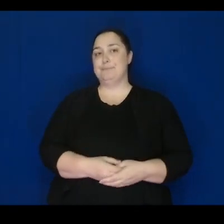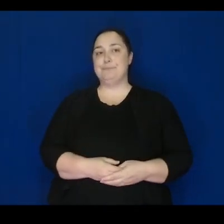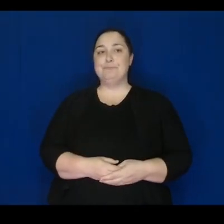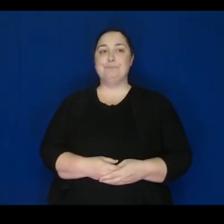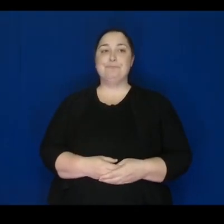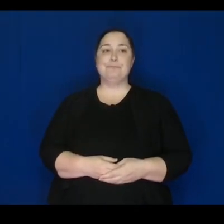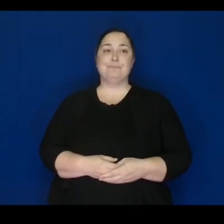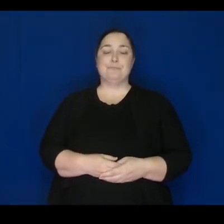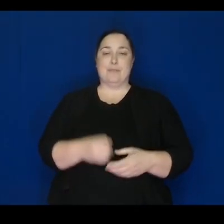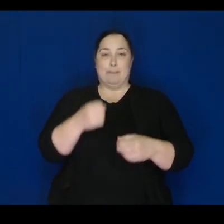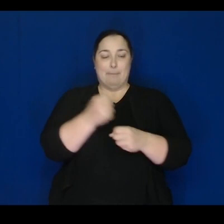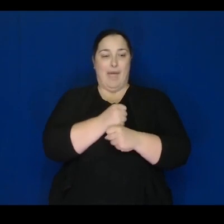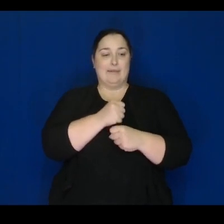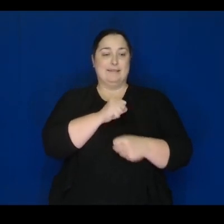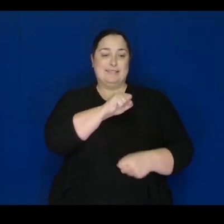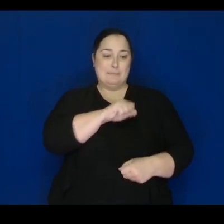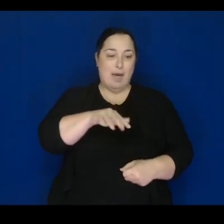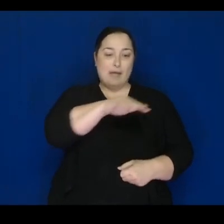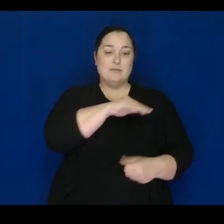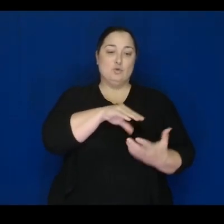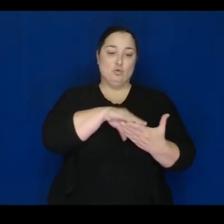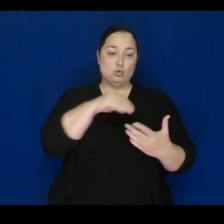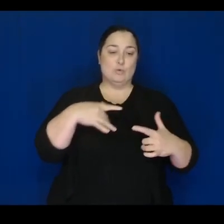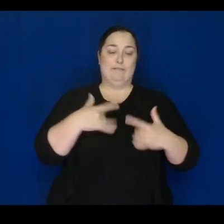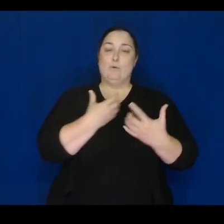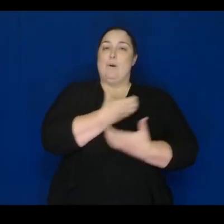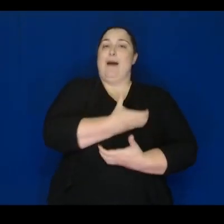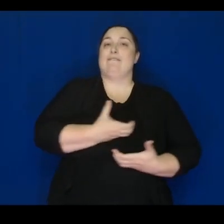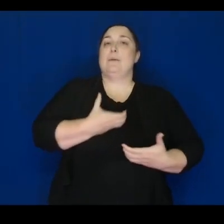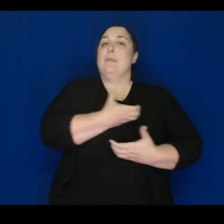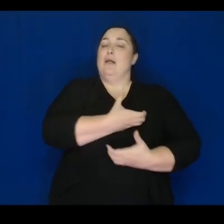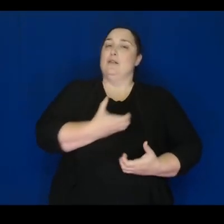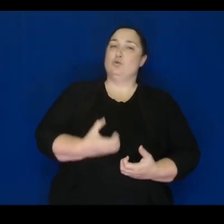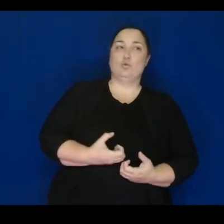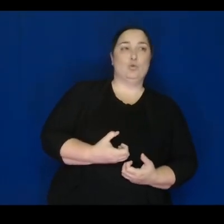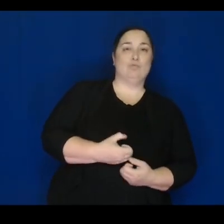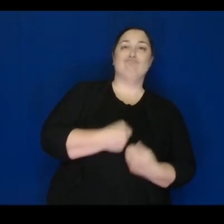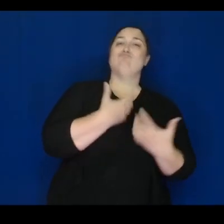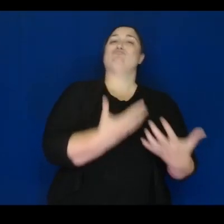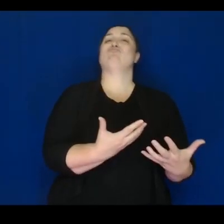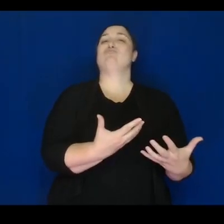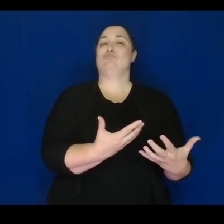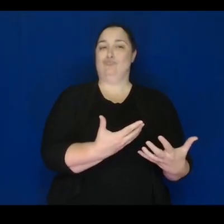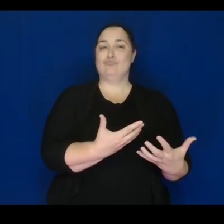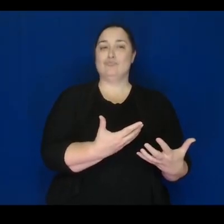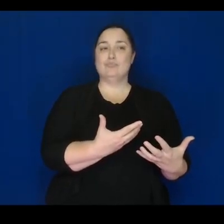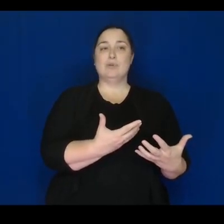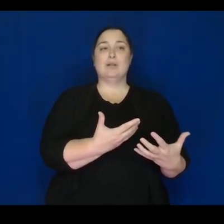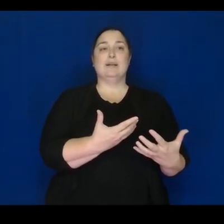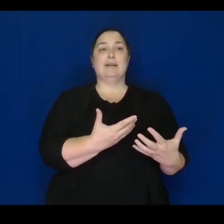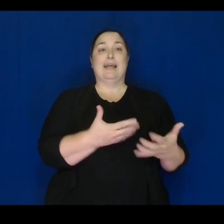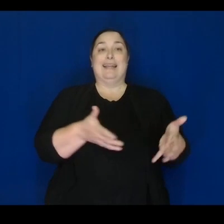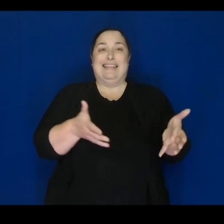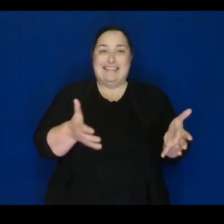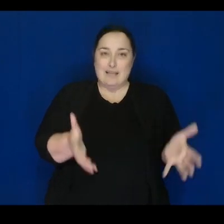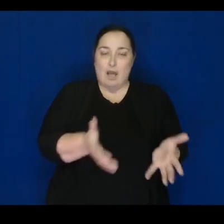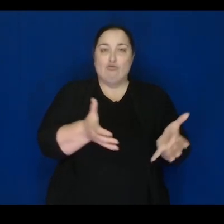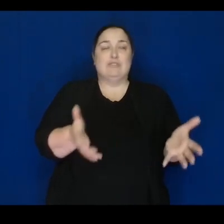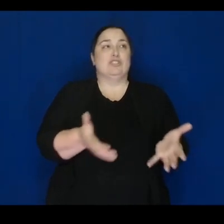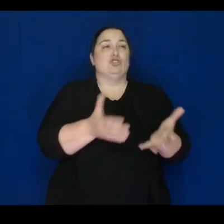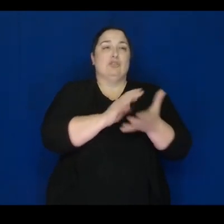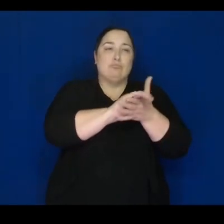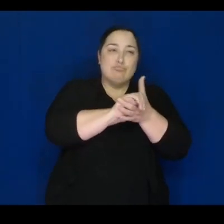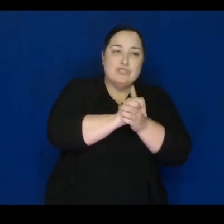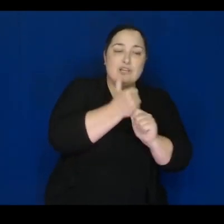those spaces where students feel really comfortable to express themselves as well, and to really encourage that